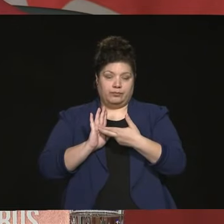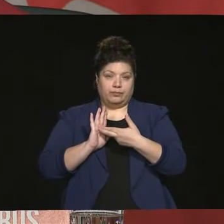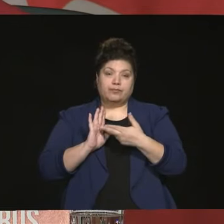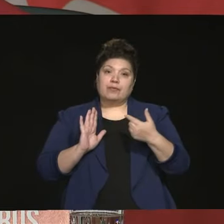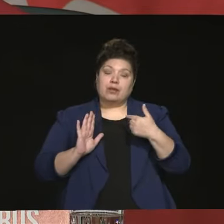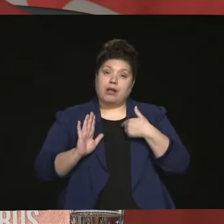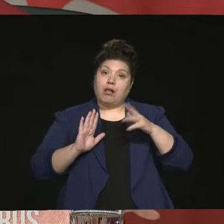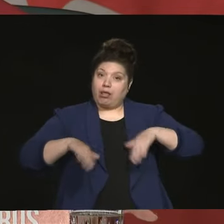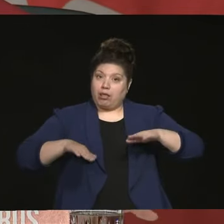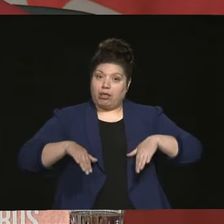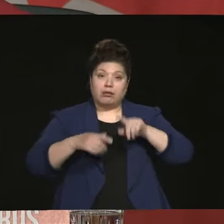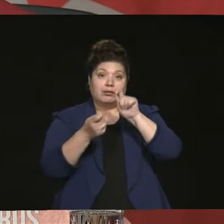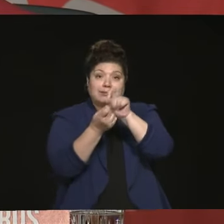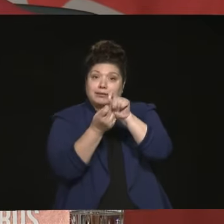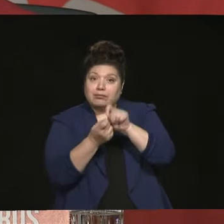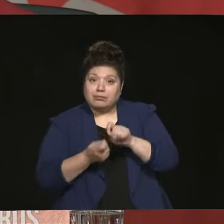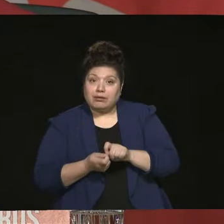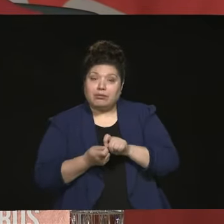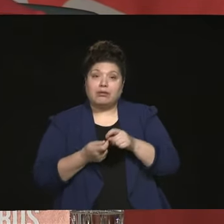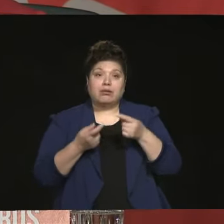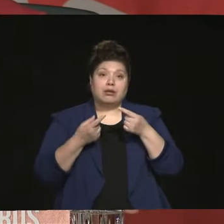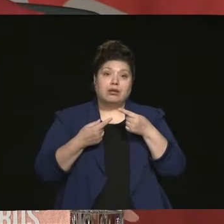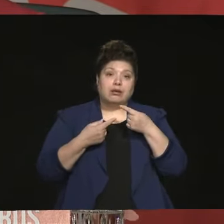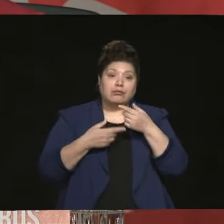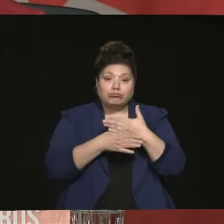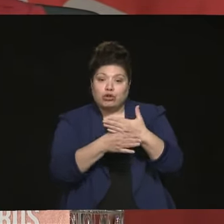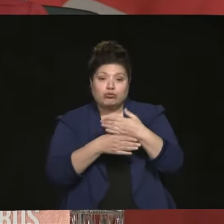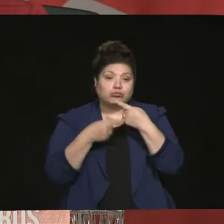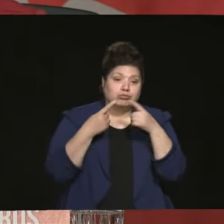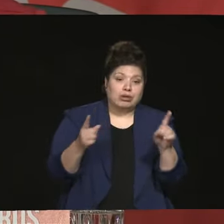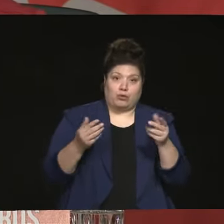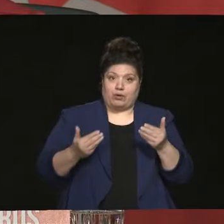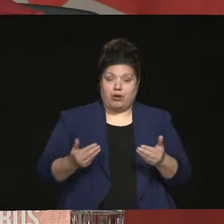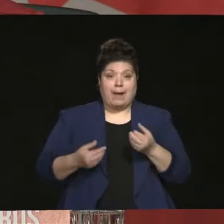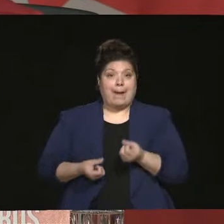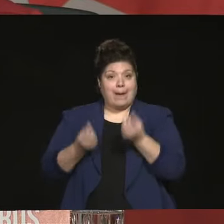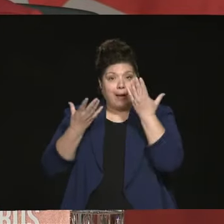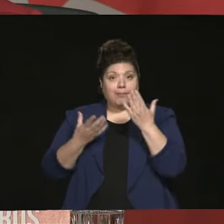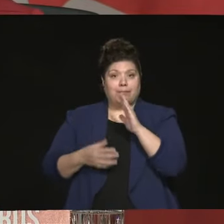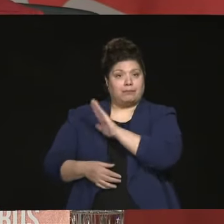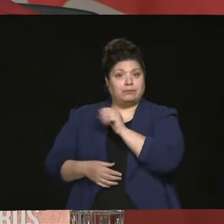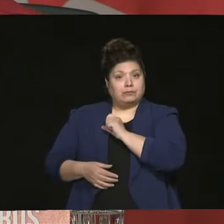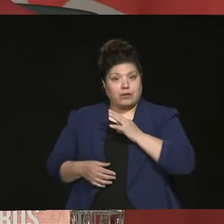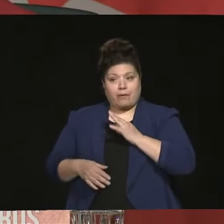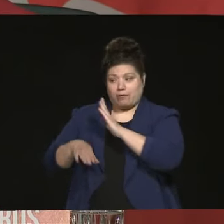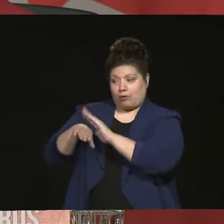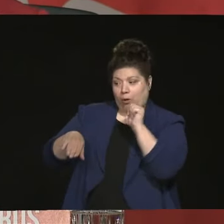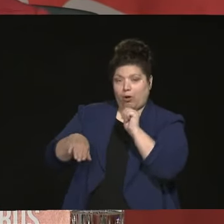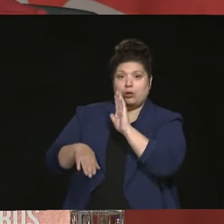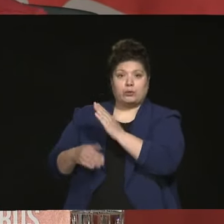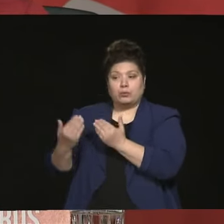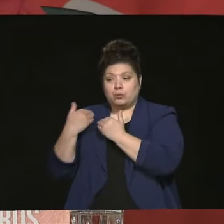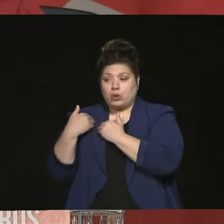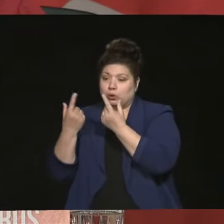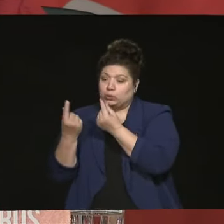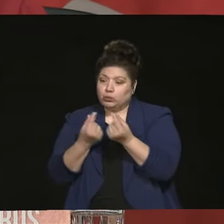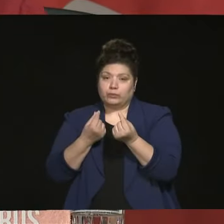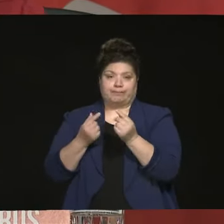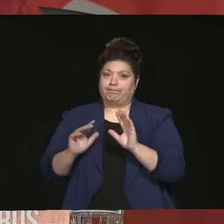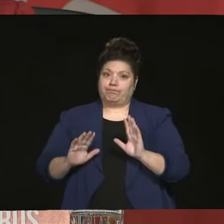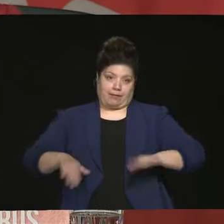offer at this moment on personnel or tasks because those need to be worked out, but they are being worked out right now.